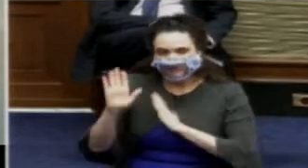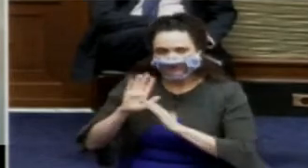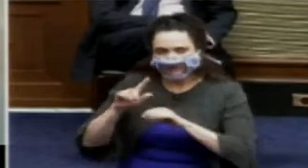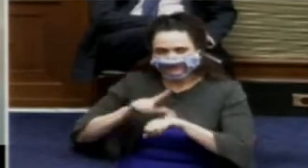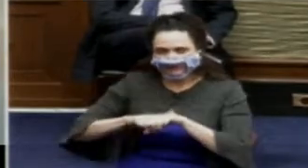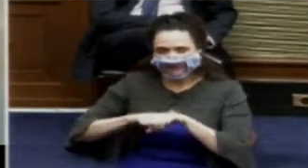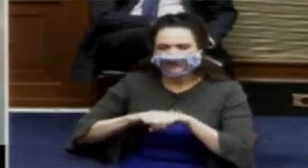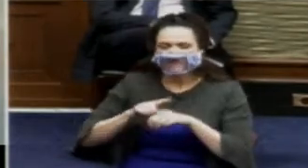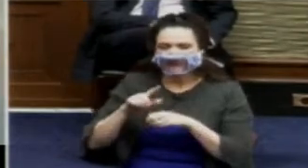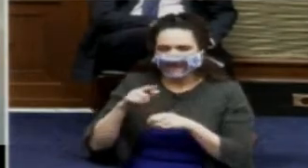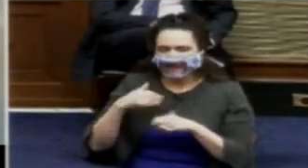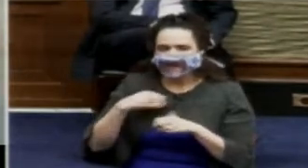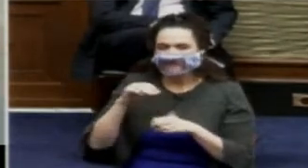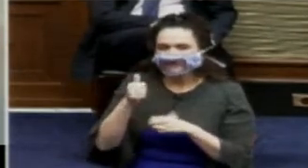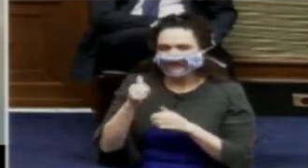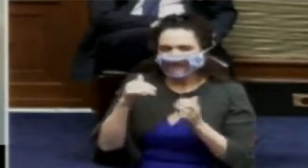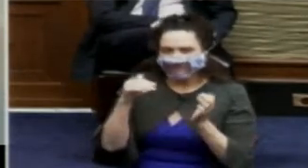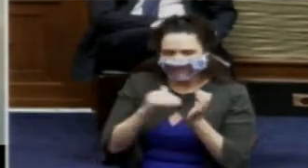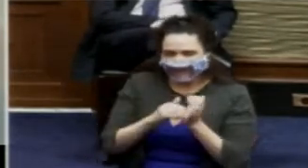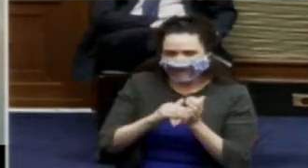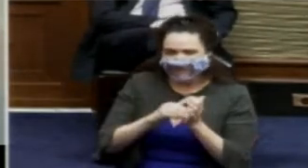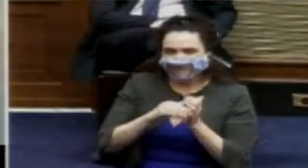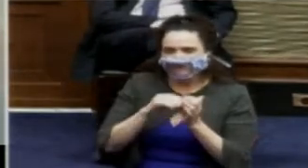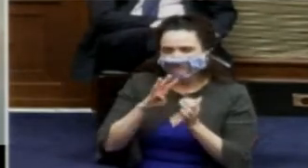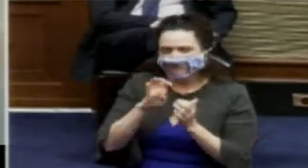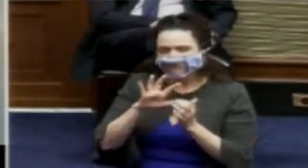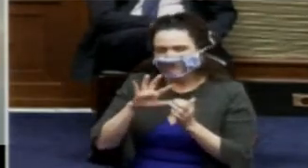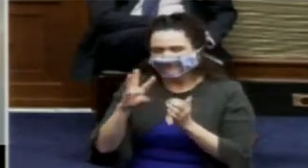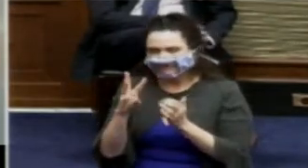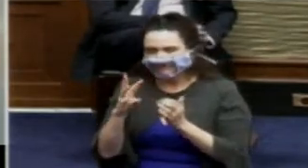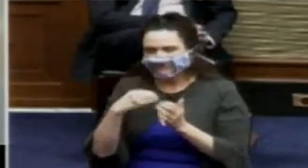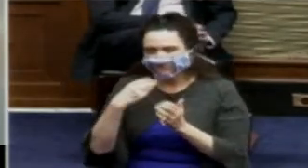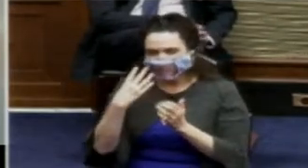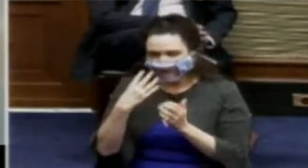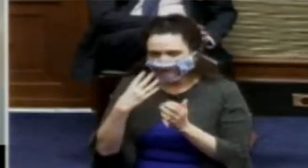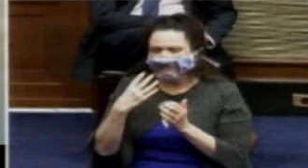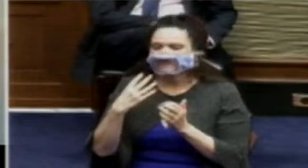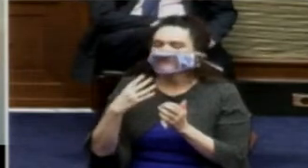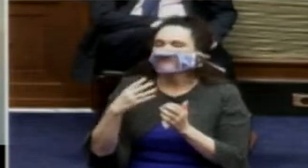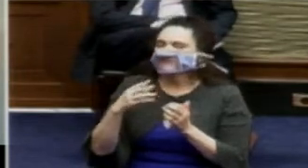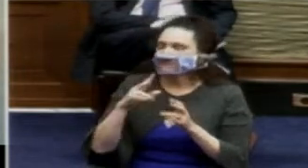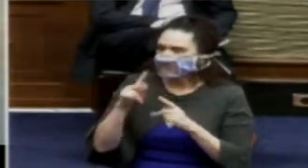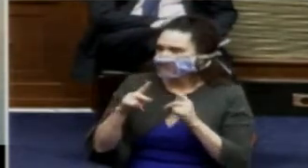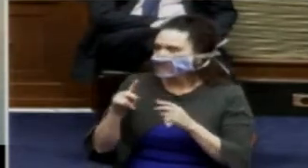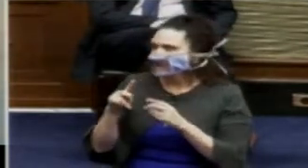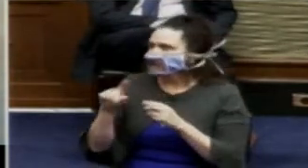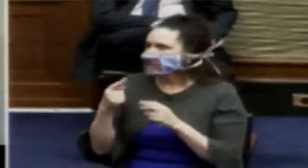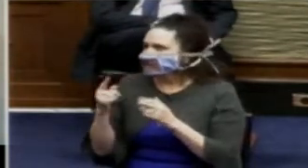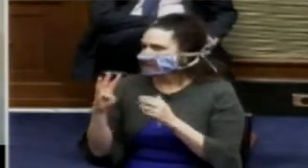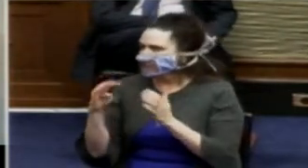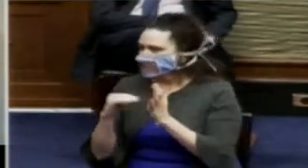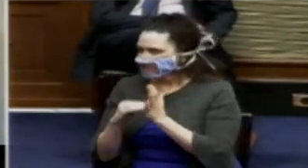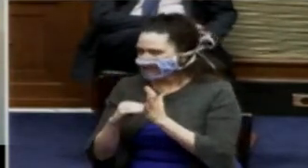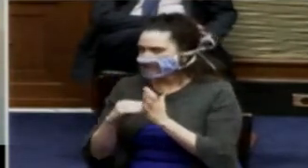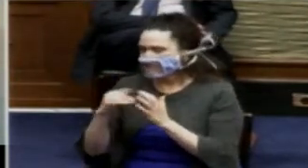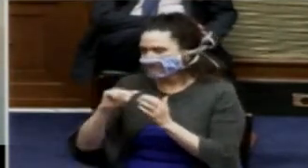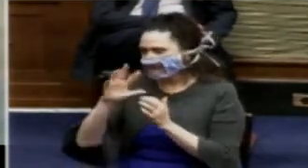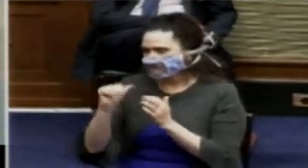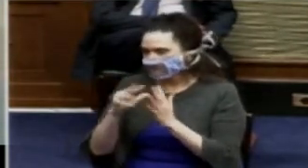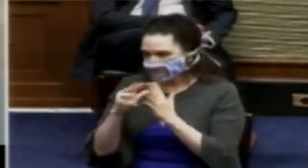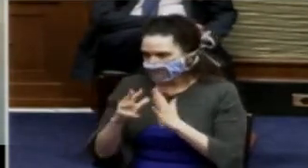10,666 white residents and only 4,027 African-American residents. In 1830, 30 years later, there was still a white majority with